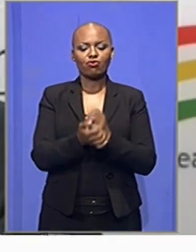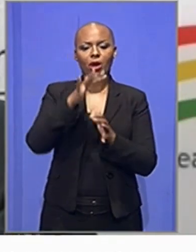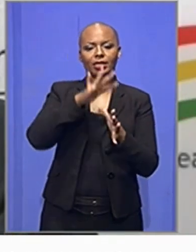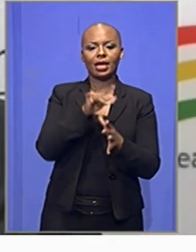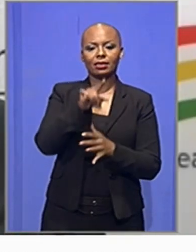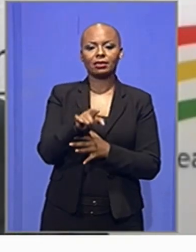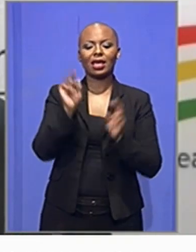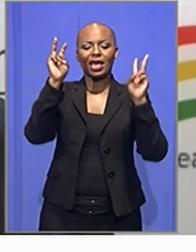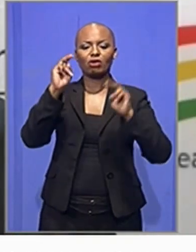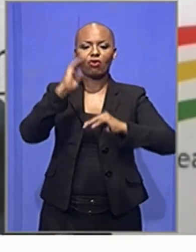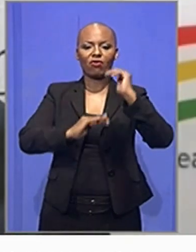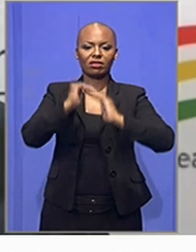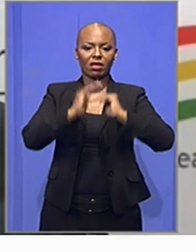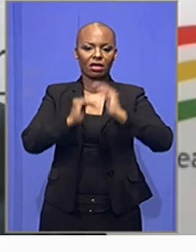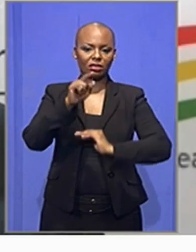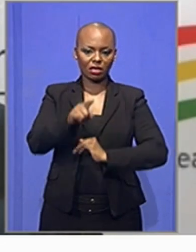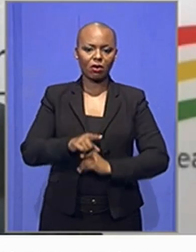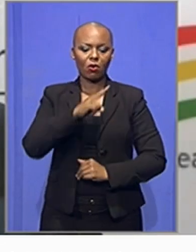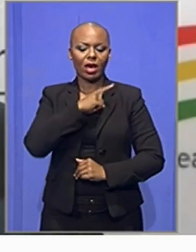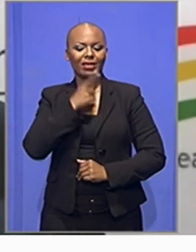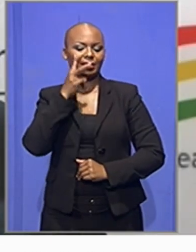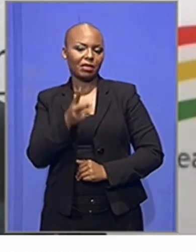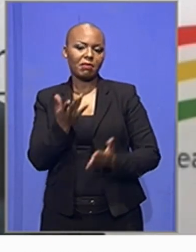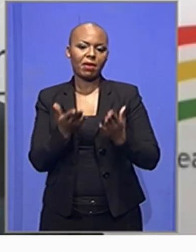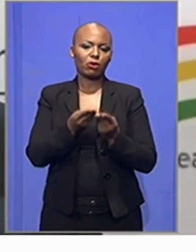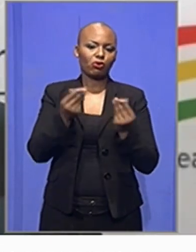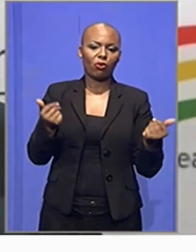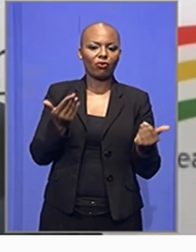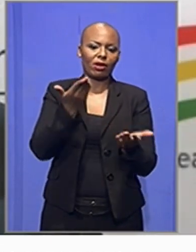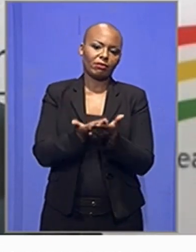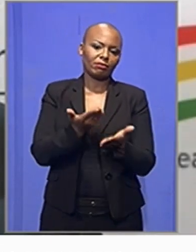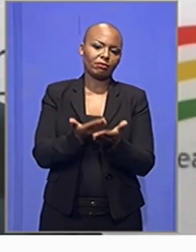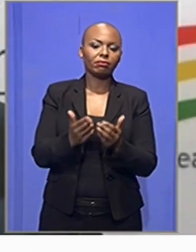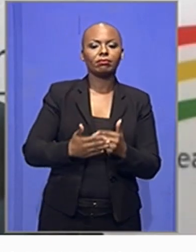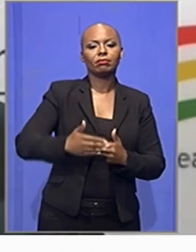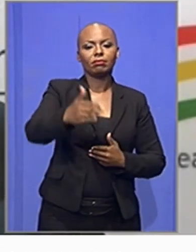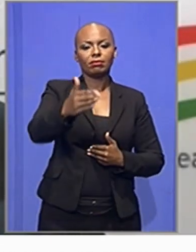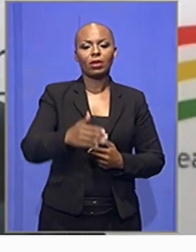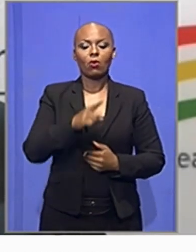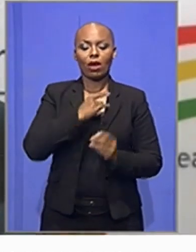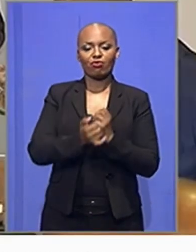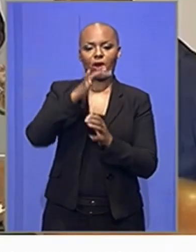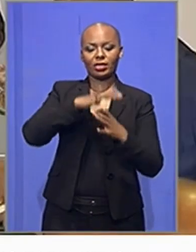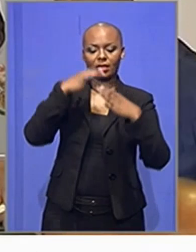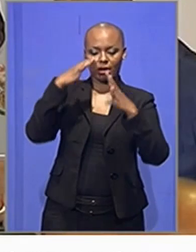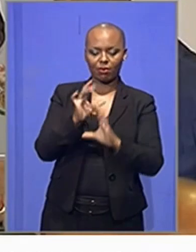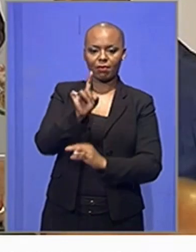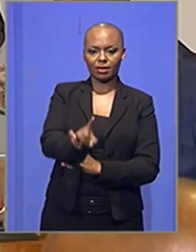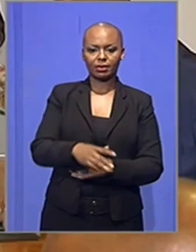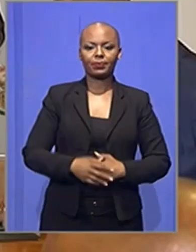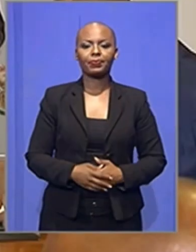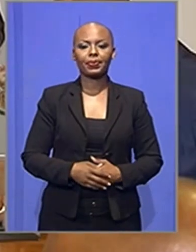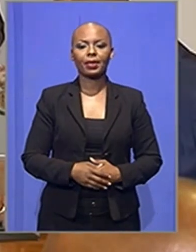of infrastructure and see if we can resolve this area and give it the necessary priority attention. Lefapha la re go